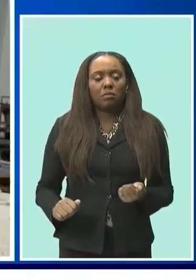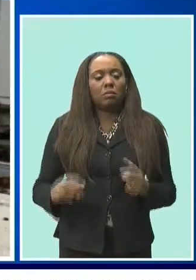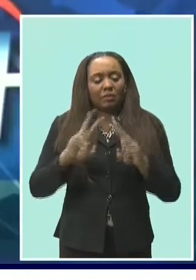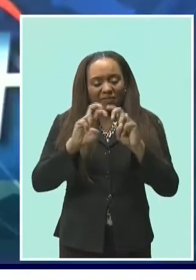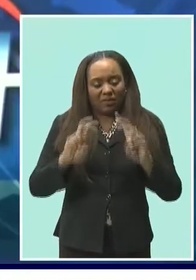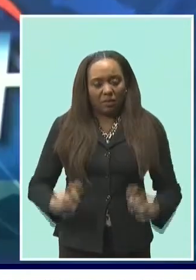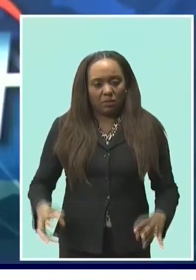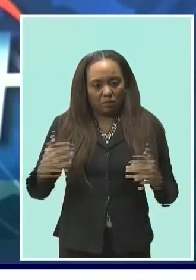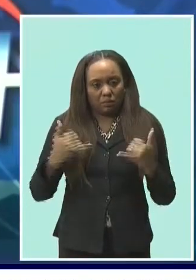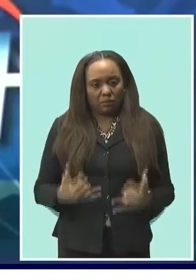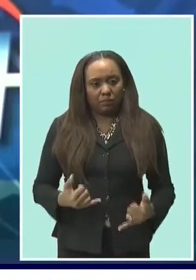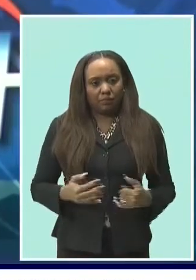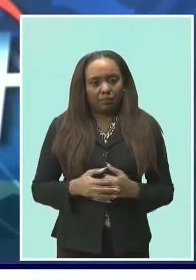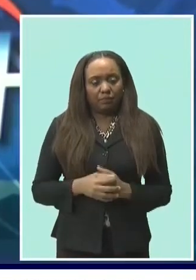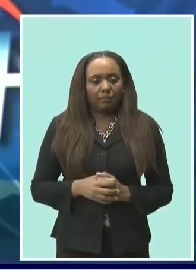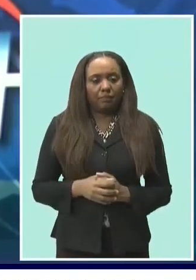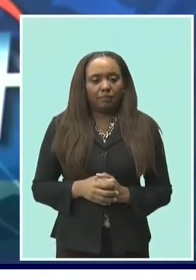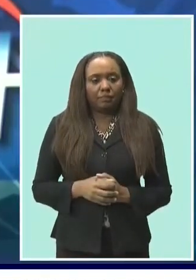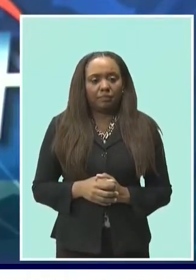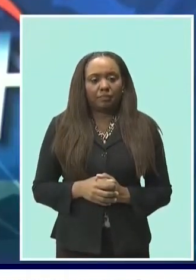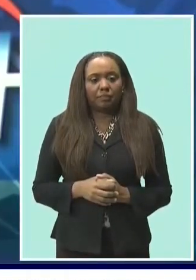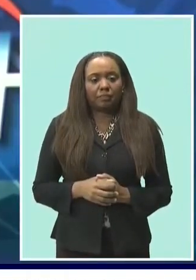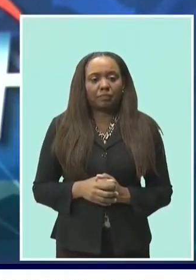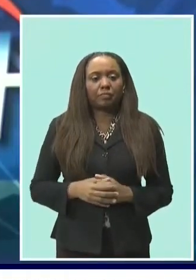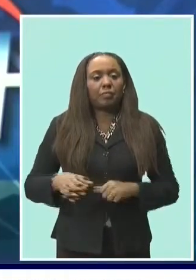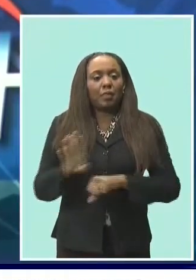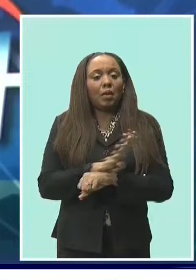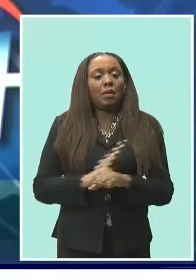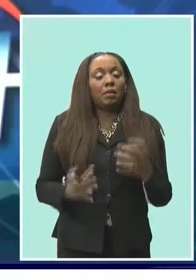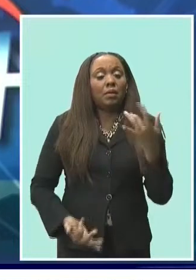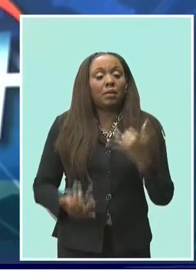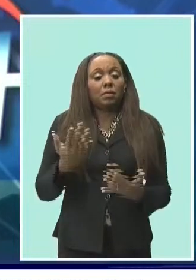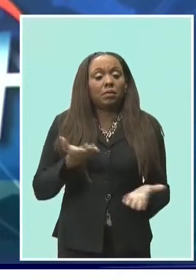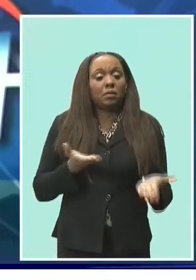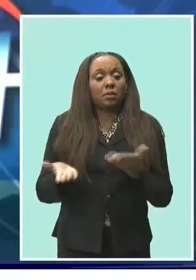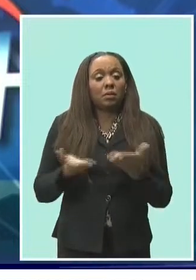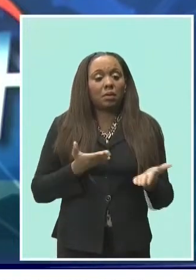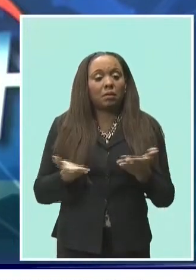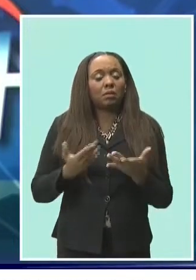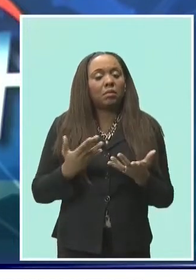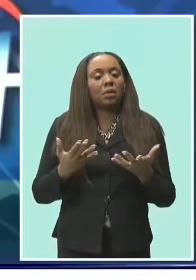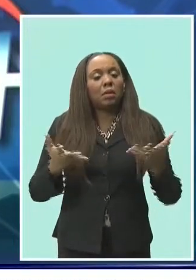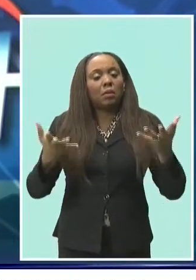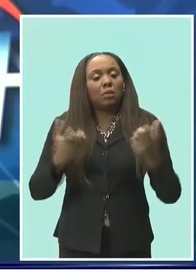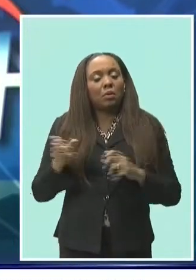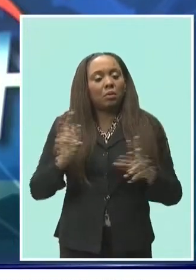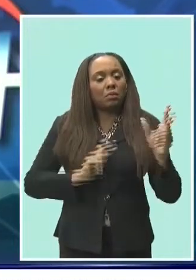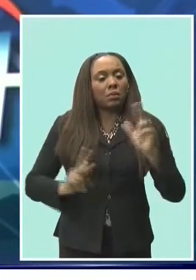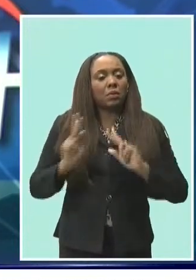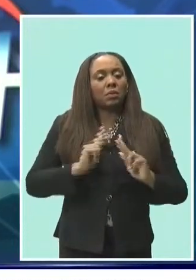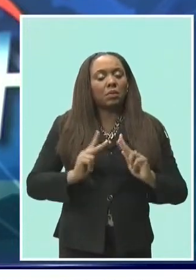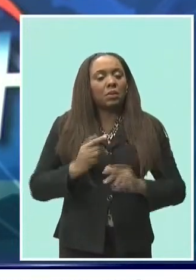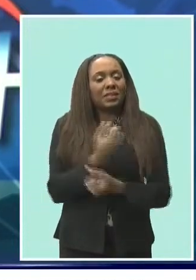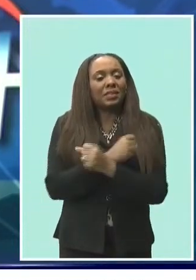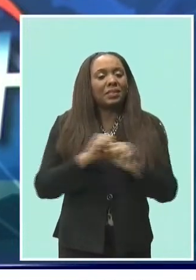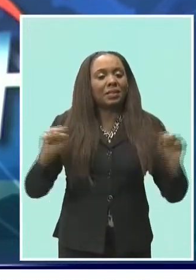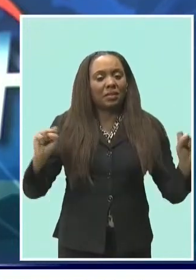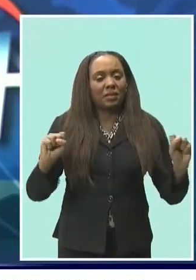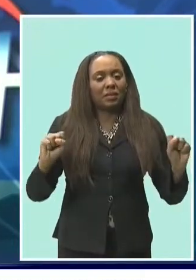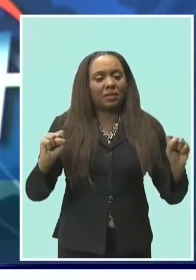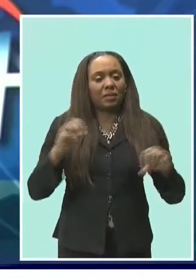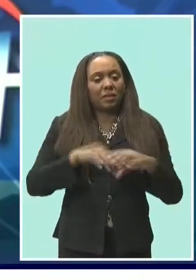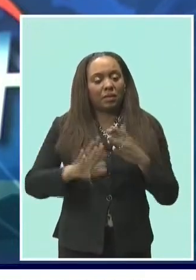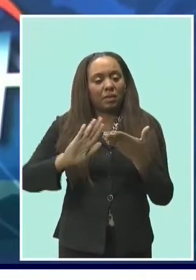investigated. And following on from that story, the Barbados Fire Service has taken its message of fire prevention to the